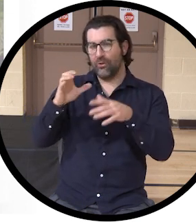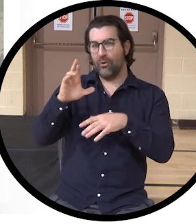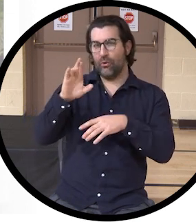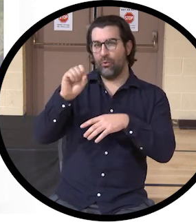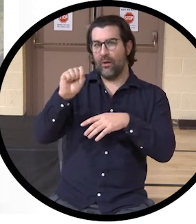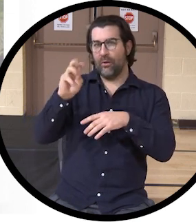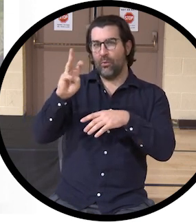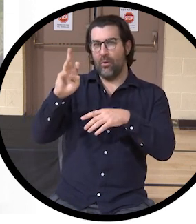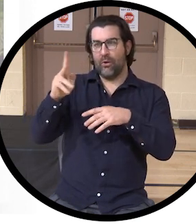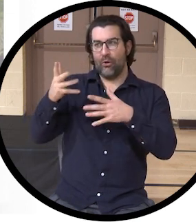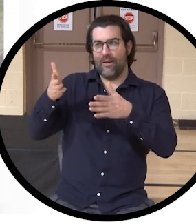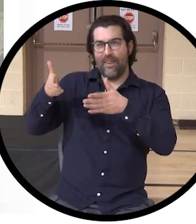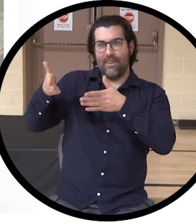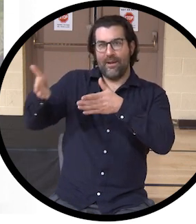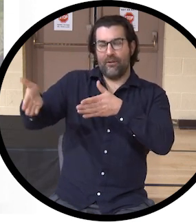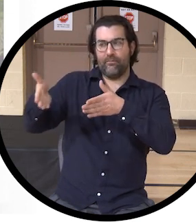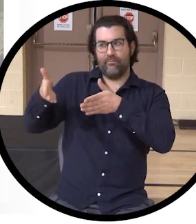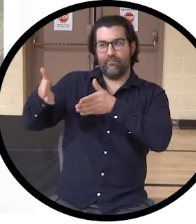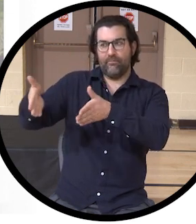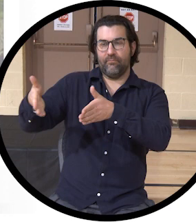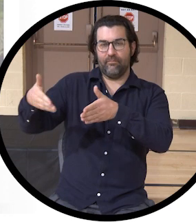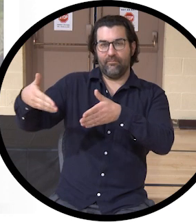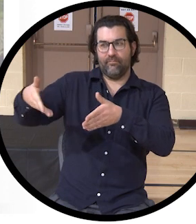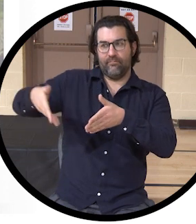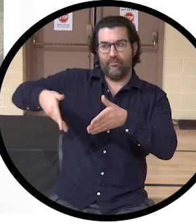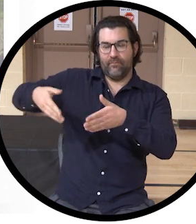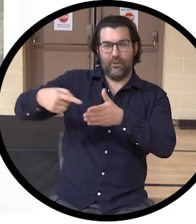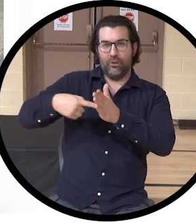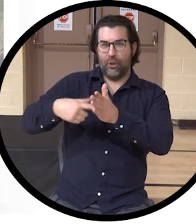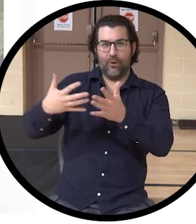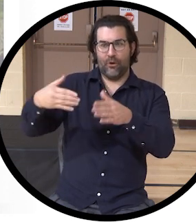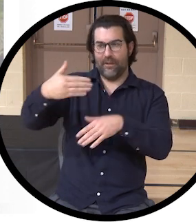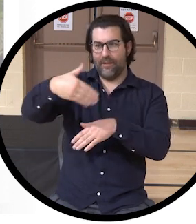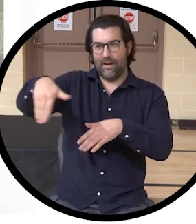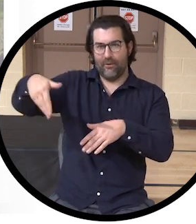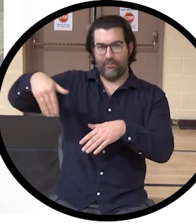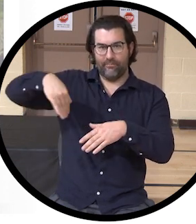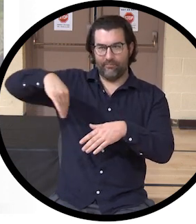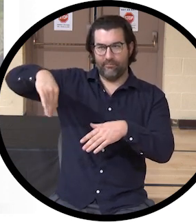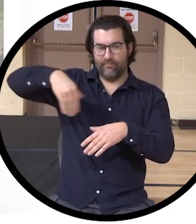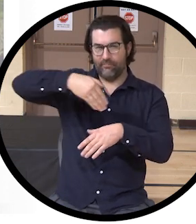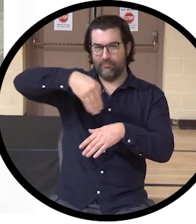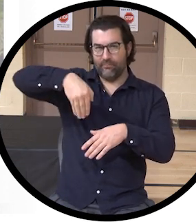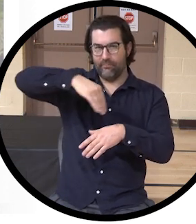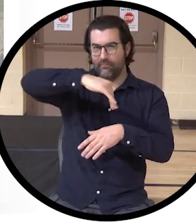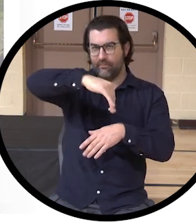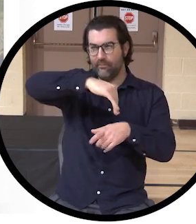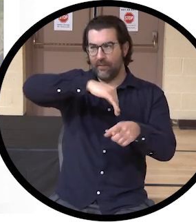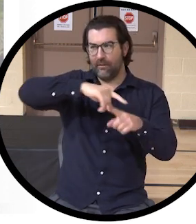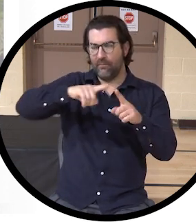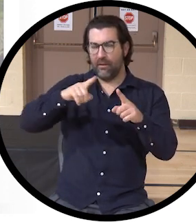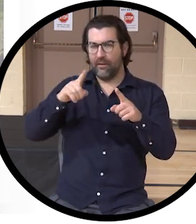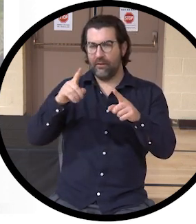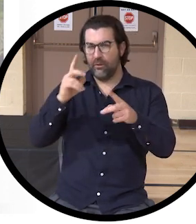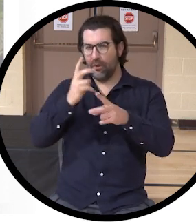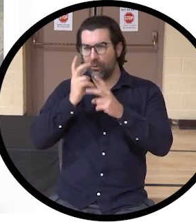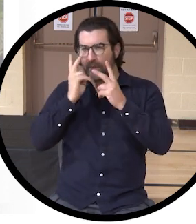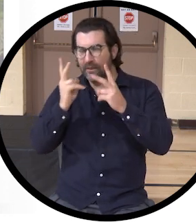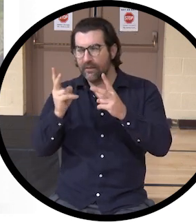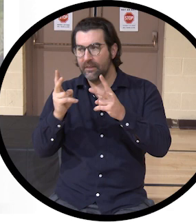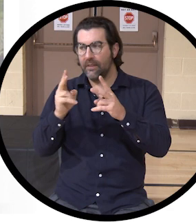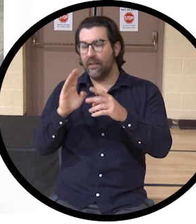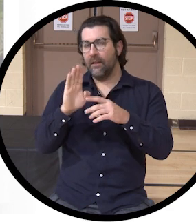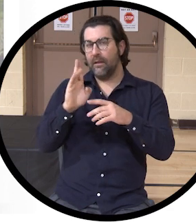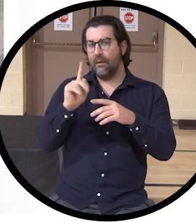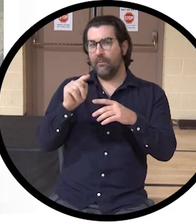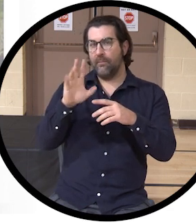this construction plan set is just showing that they already exist, and that's why they're lighter. But yeah, we're going to be, not only are there bump